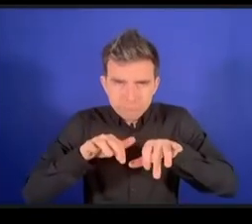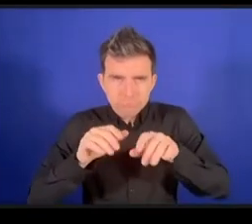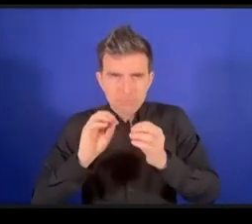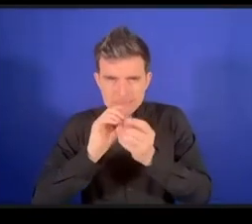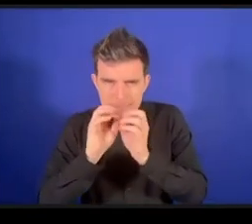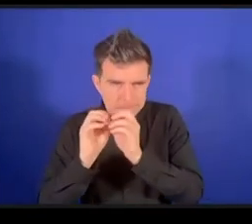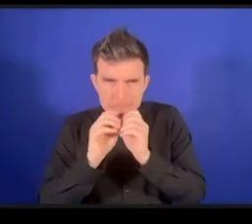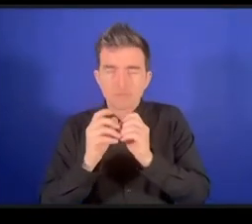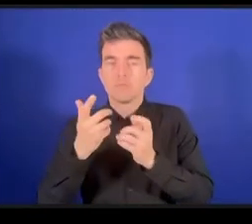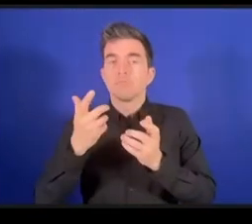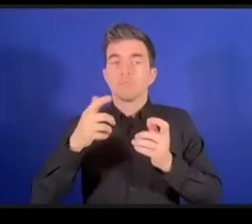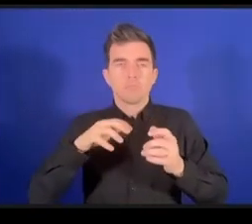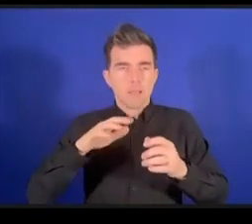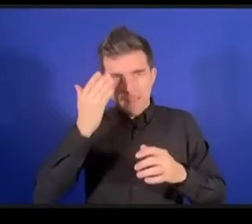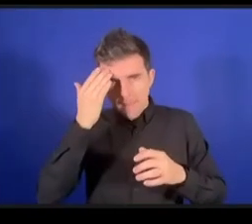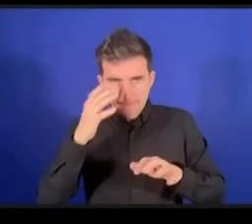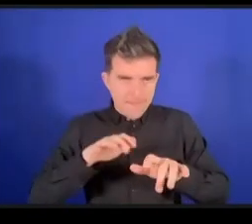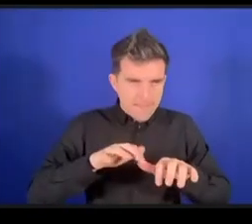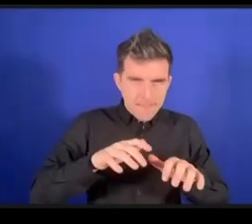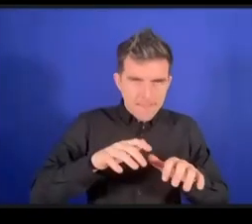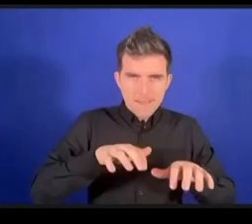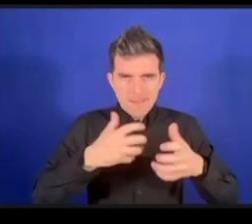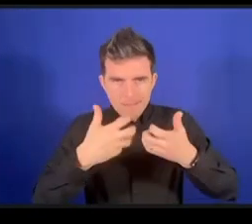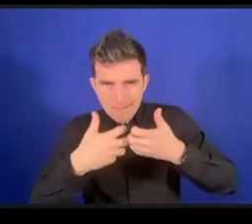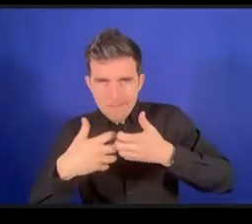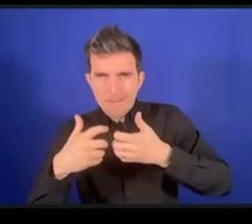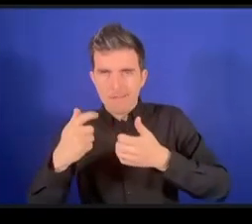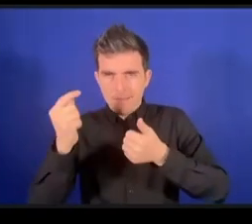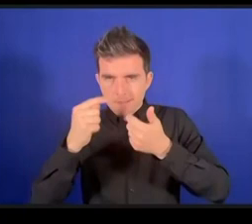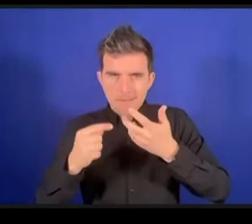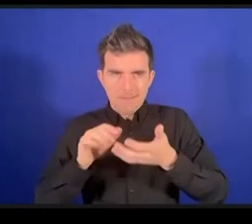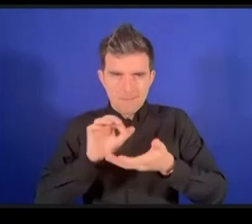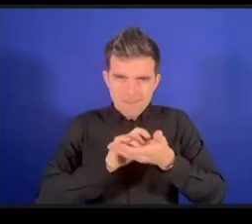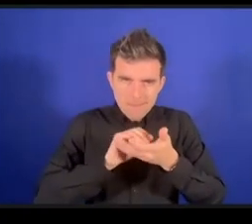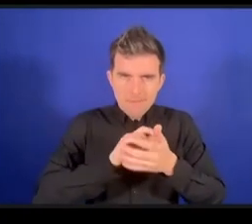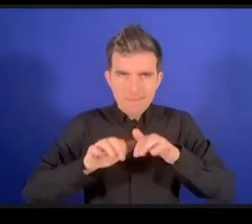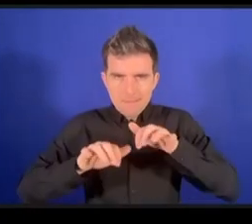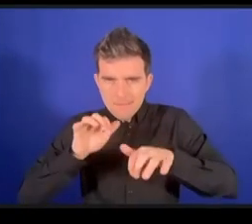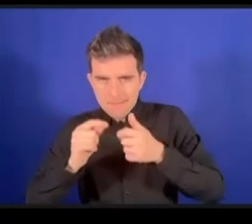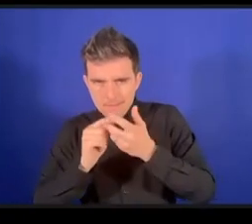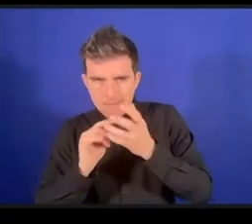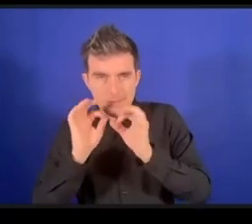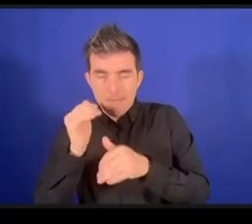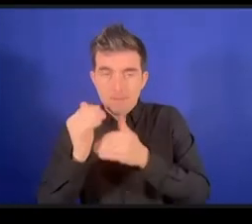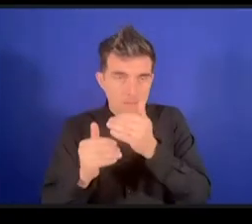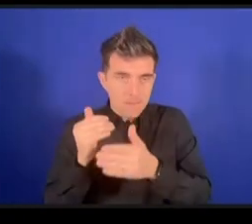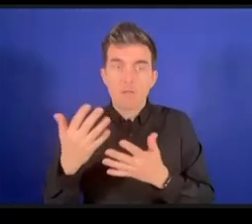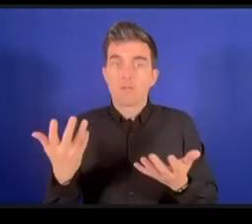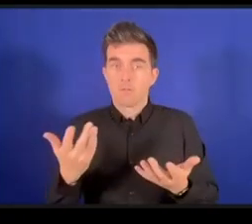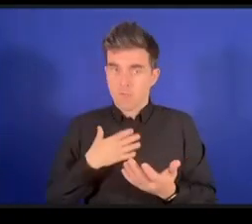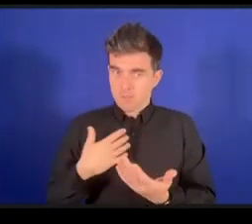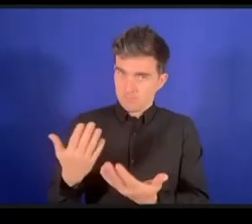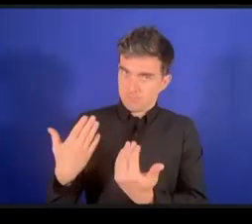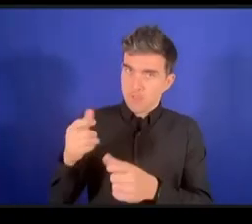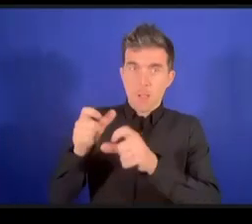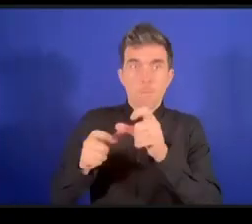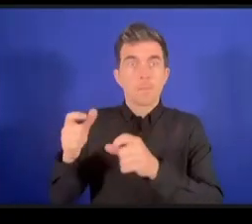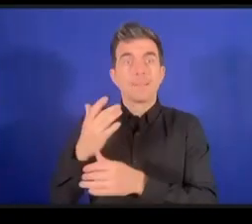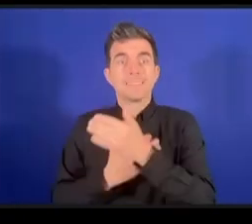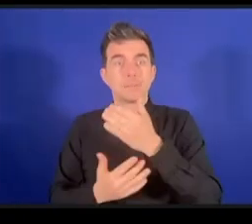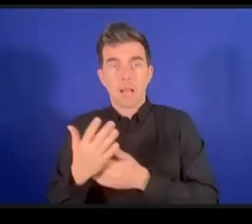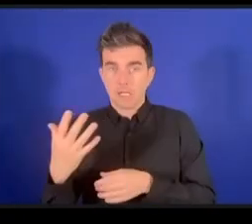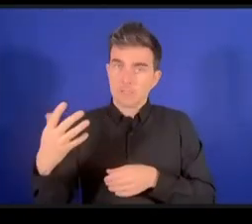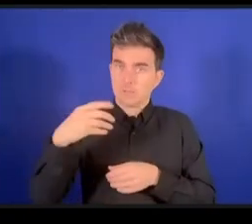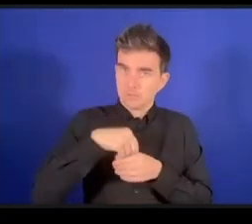encourage persons with disabilities to come into these fields, to study these